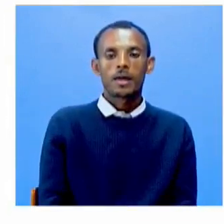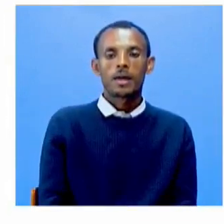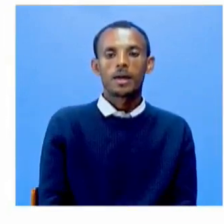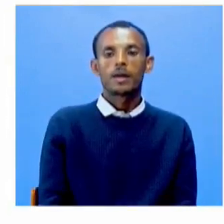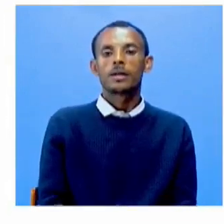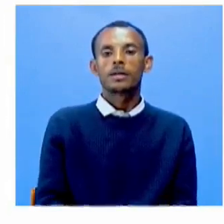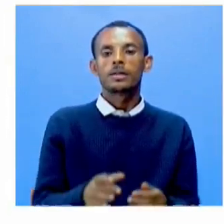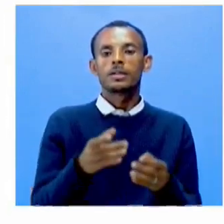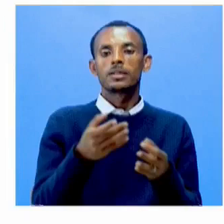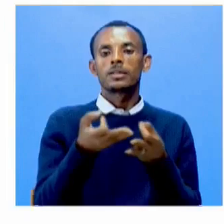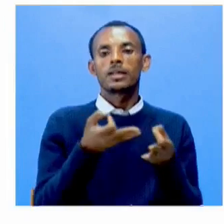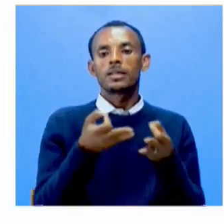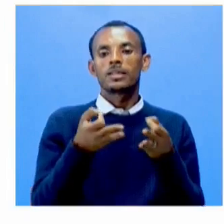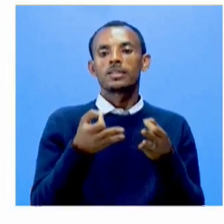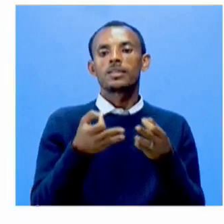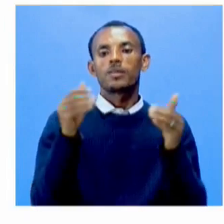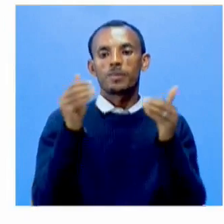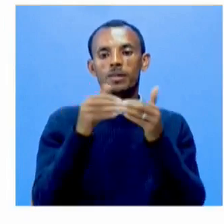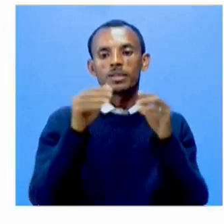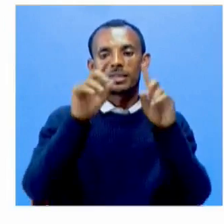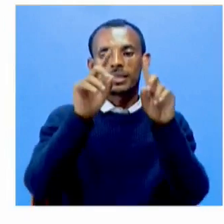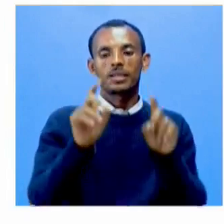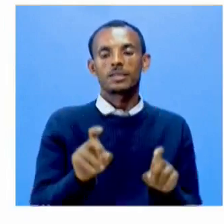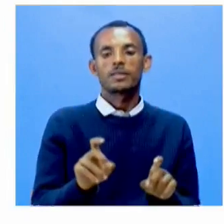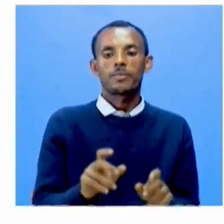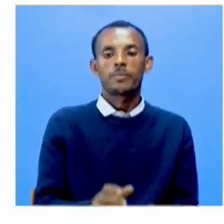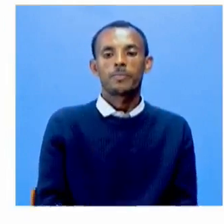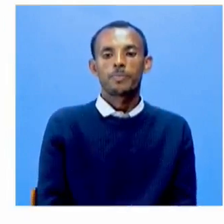the congruency test.